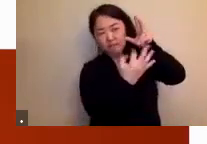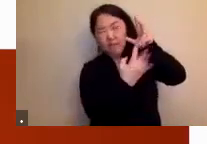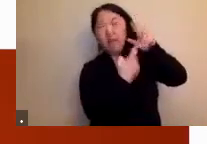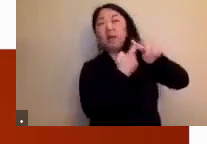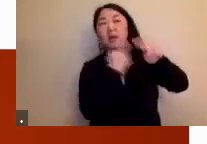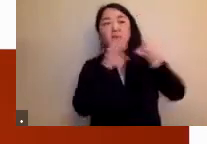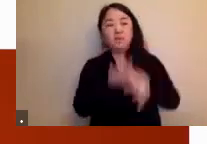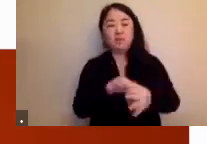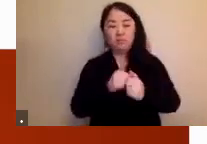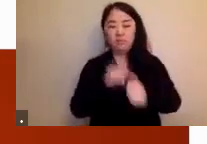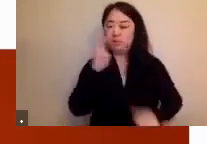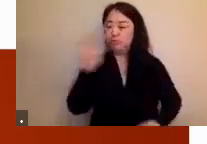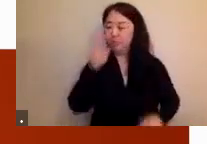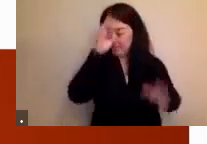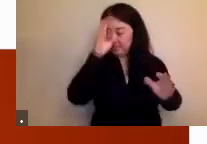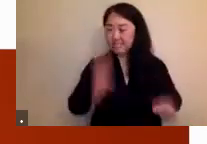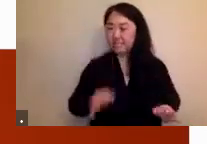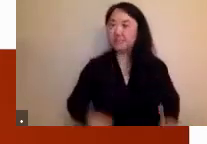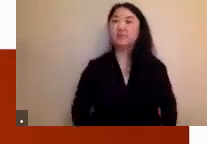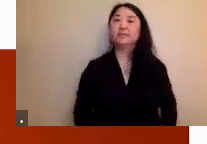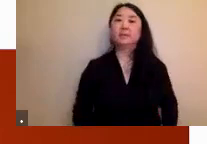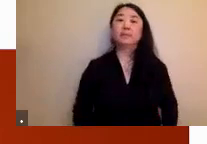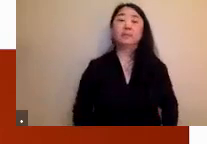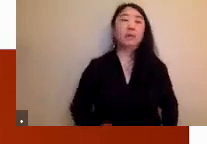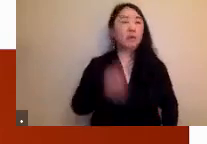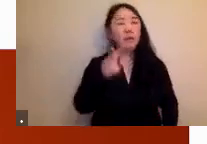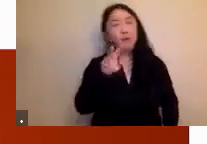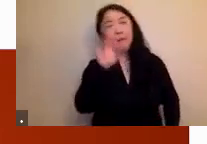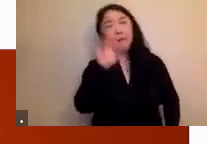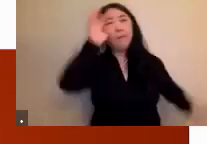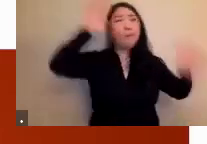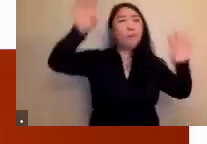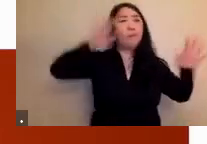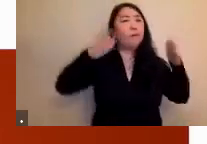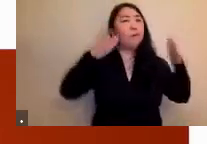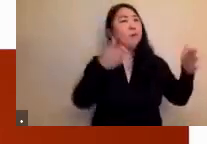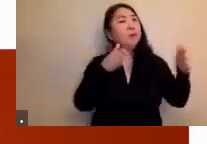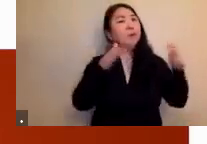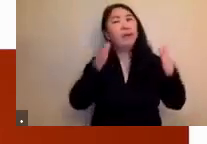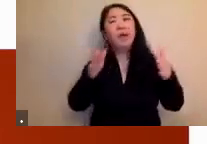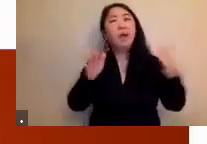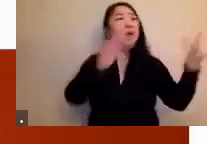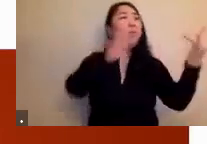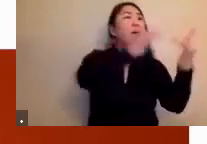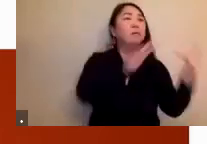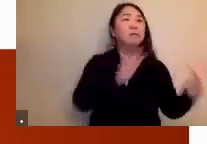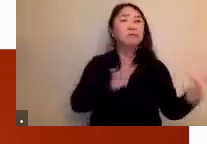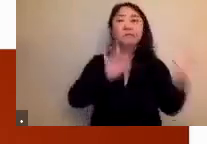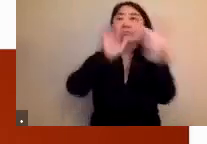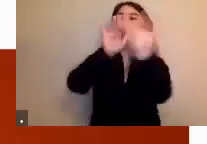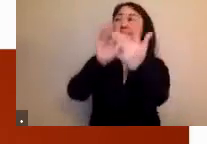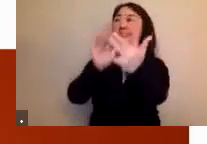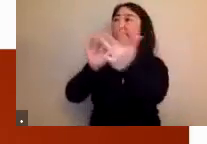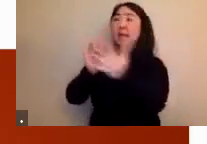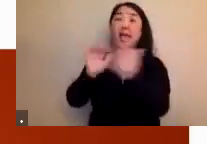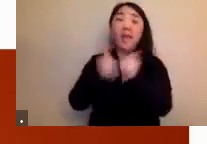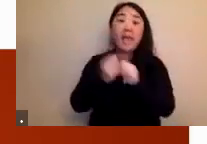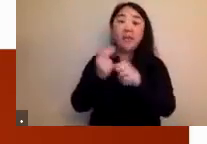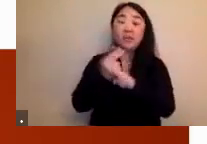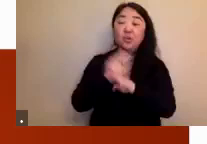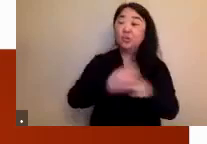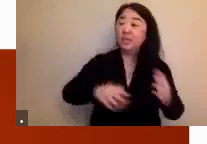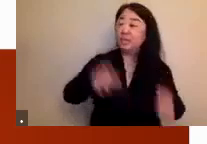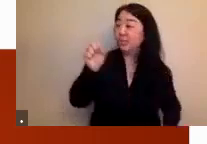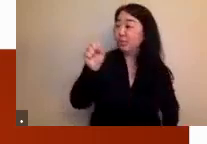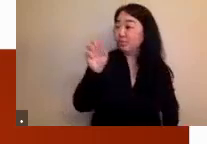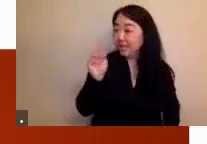transportation decisions. And so we're looking at innovative ways in which we can reach communities through social media,